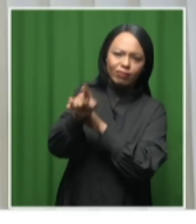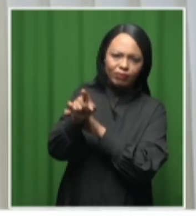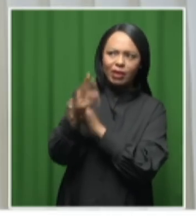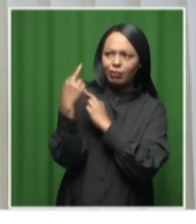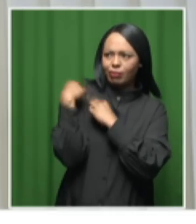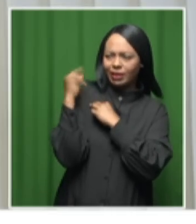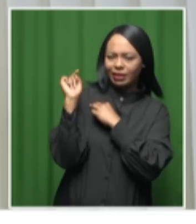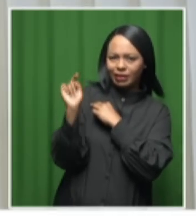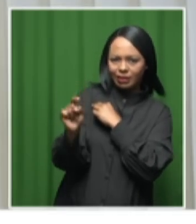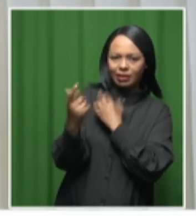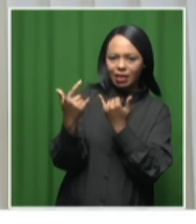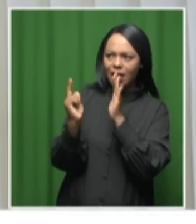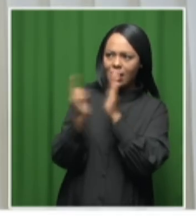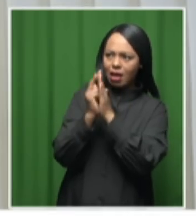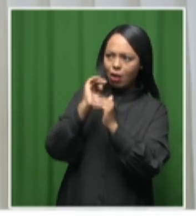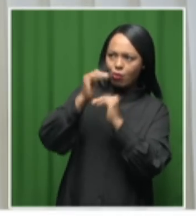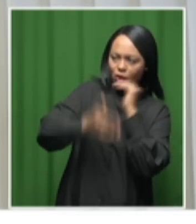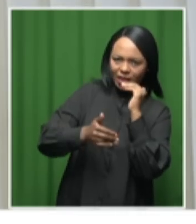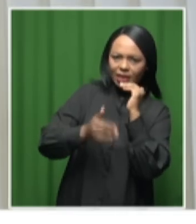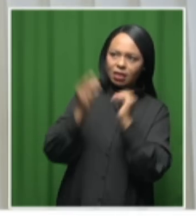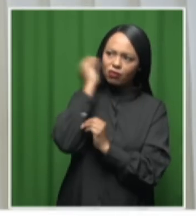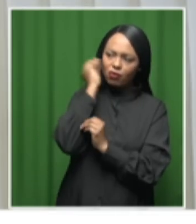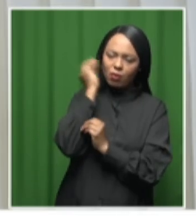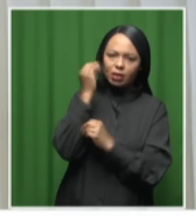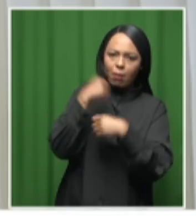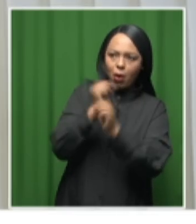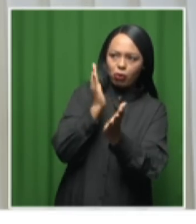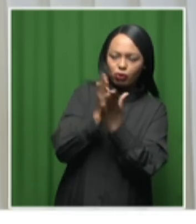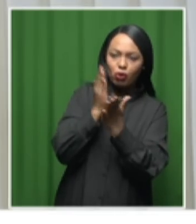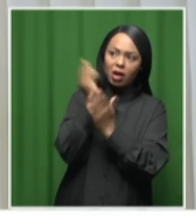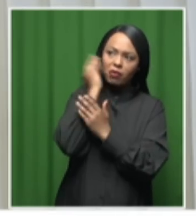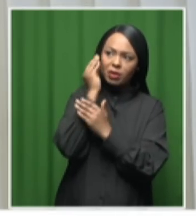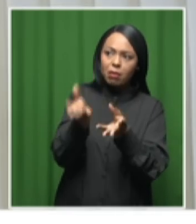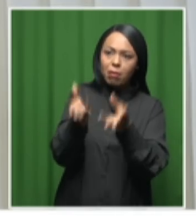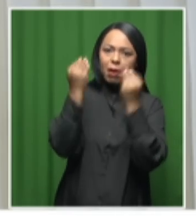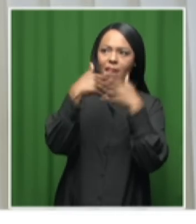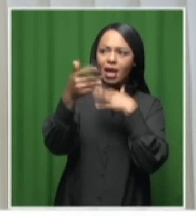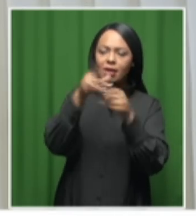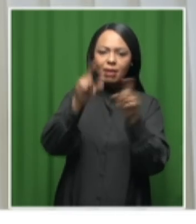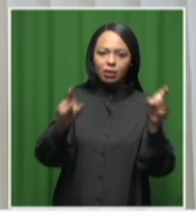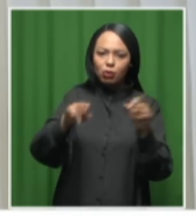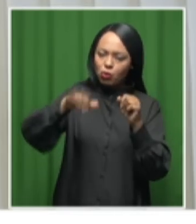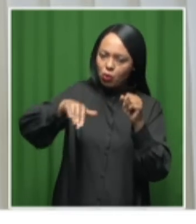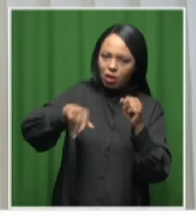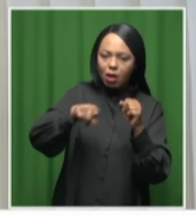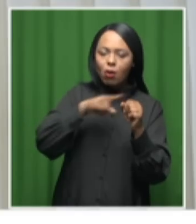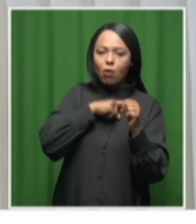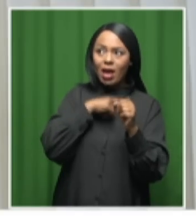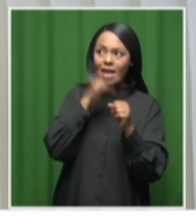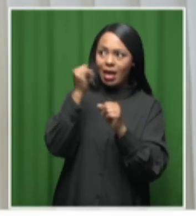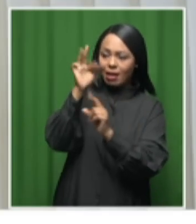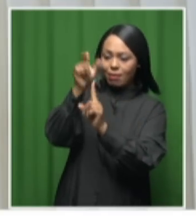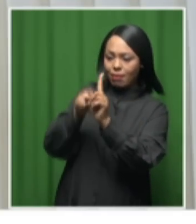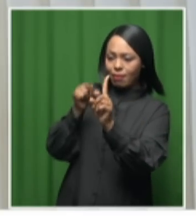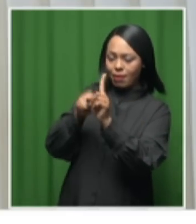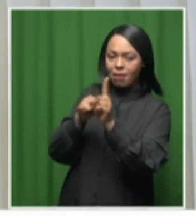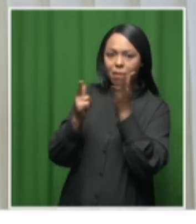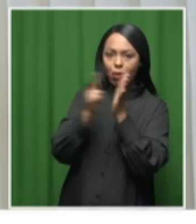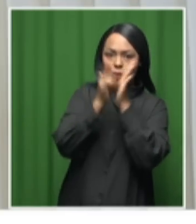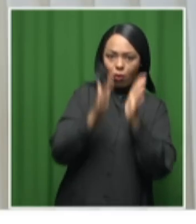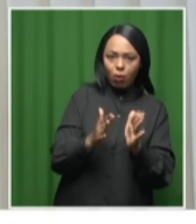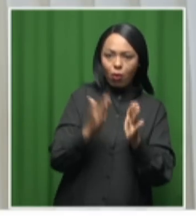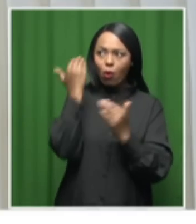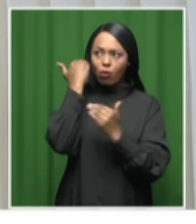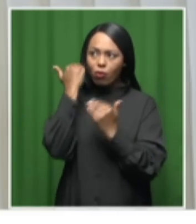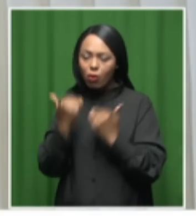the legal duty to protect this information and make sure that it is not obtained by anyone. If that particular person is a prosecutor, then